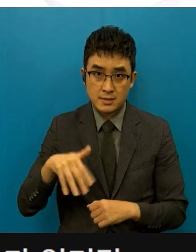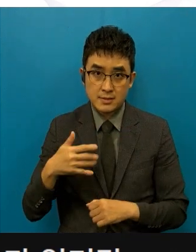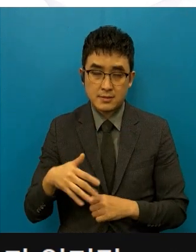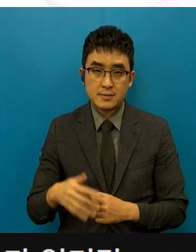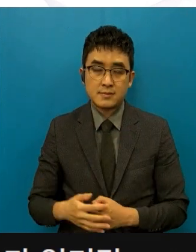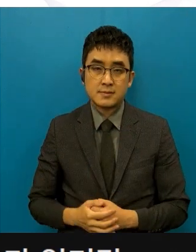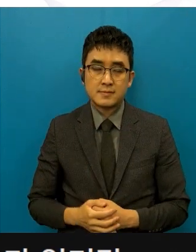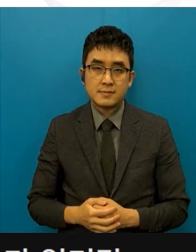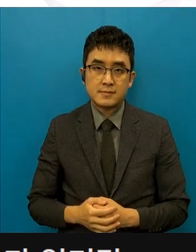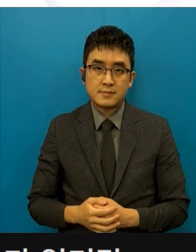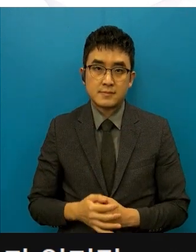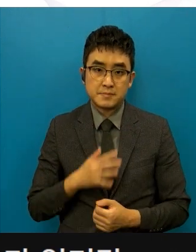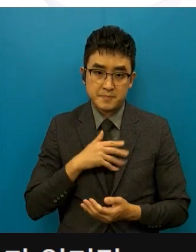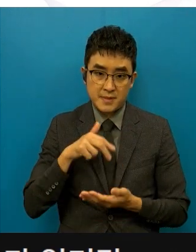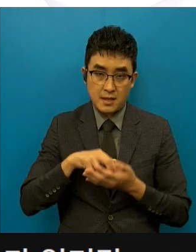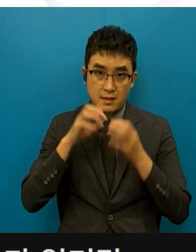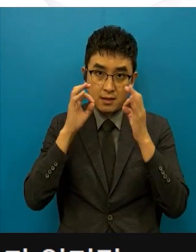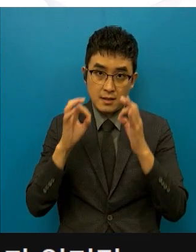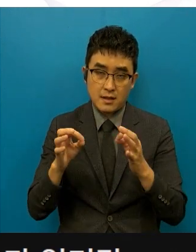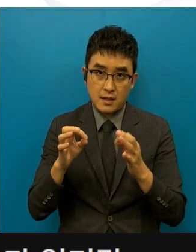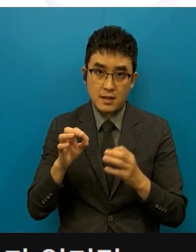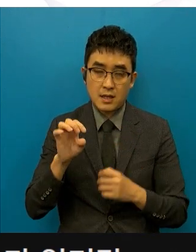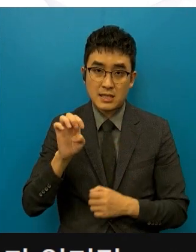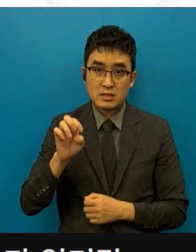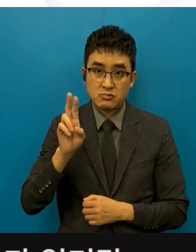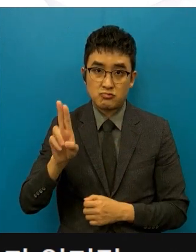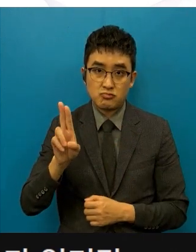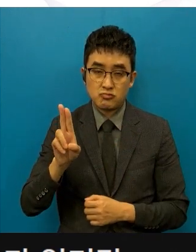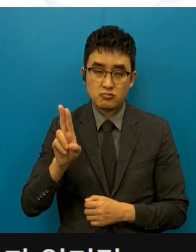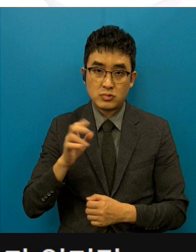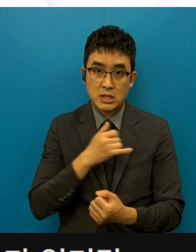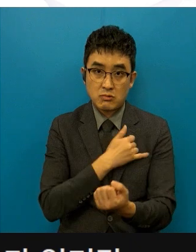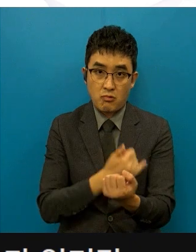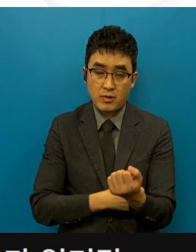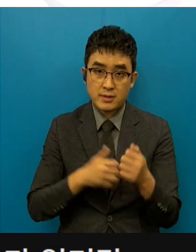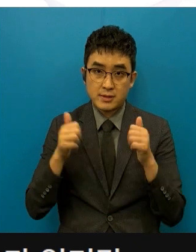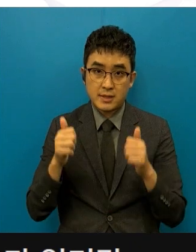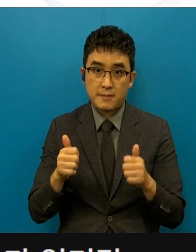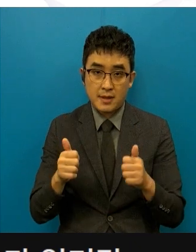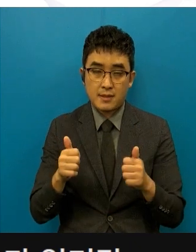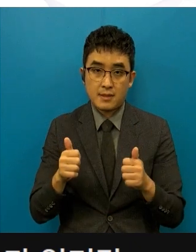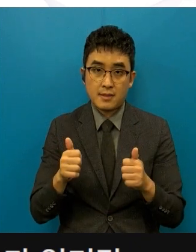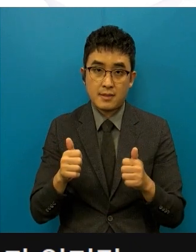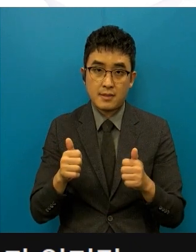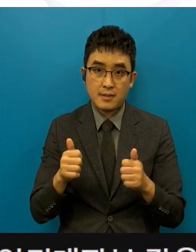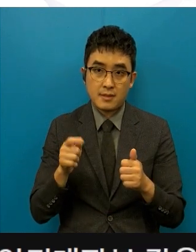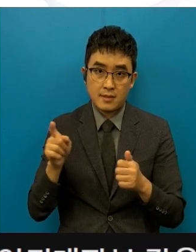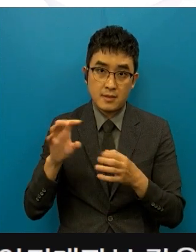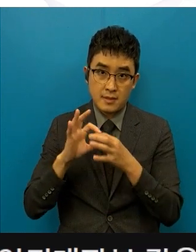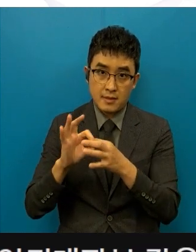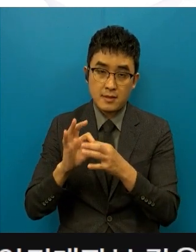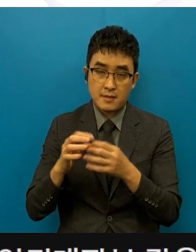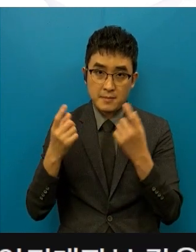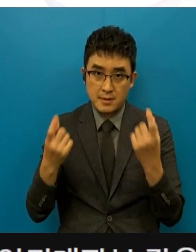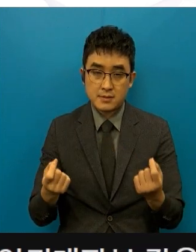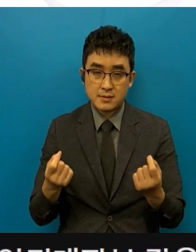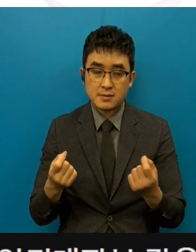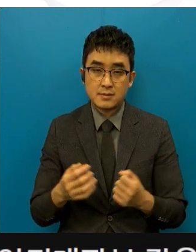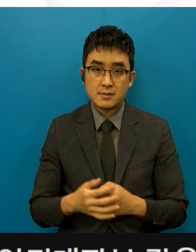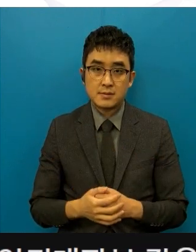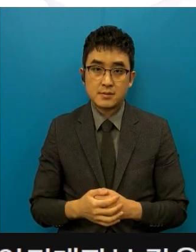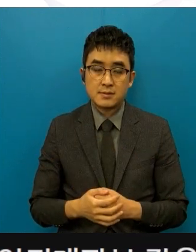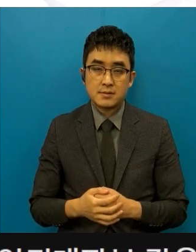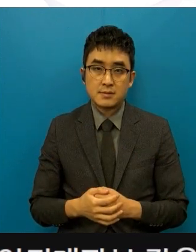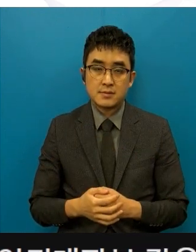if there were such a case, would also give a very wide margin of